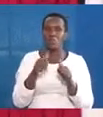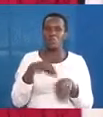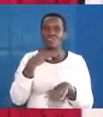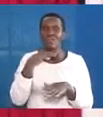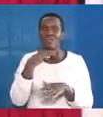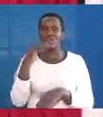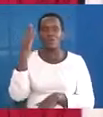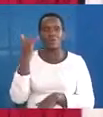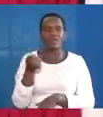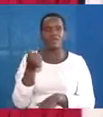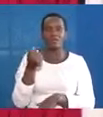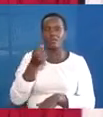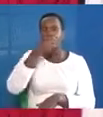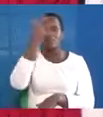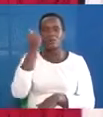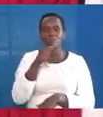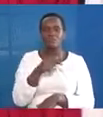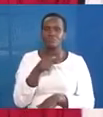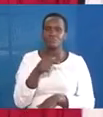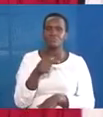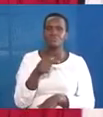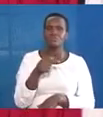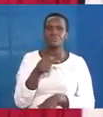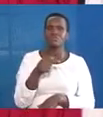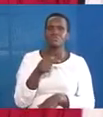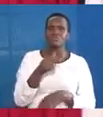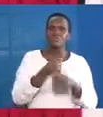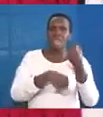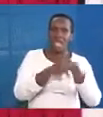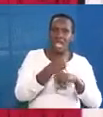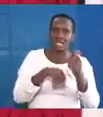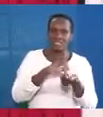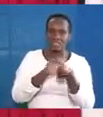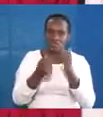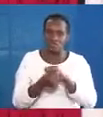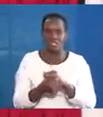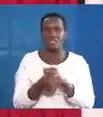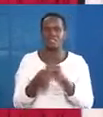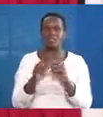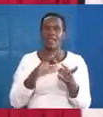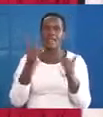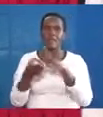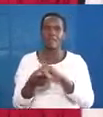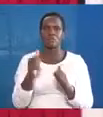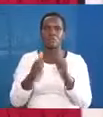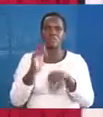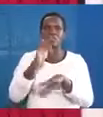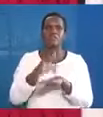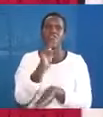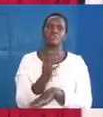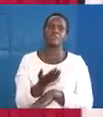because they responded to the changing dynamics affecting them by digging in their